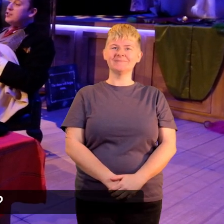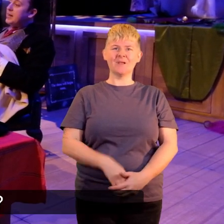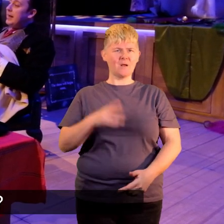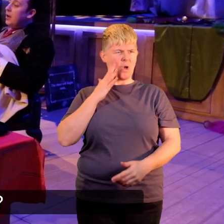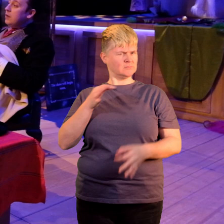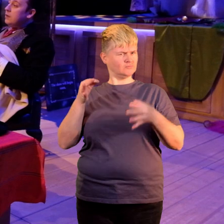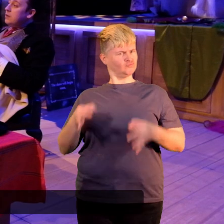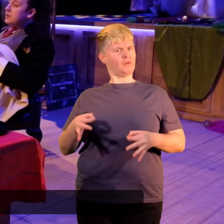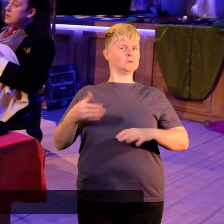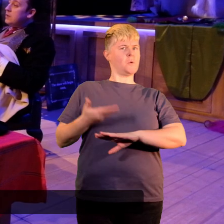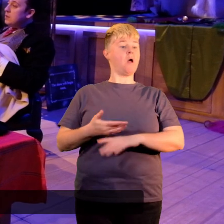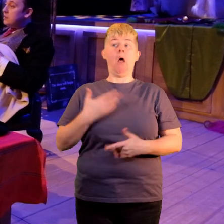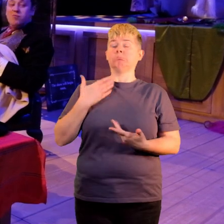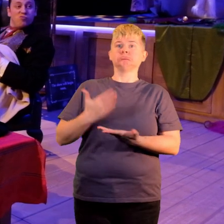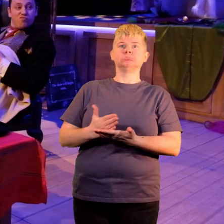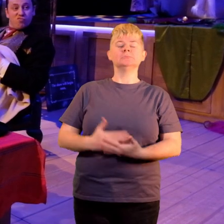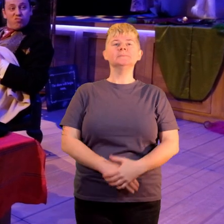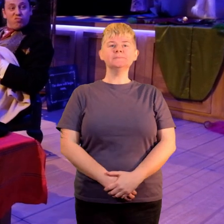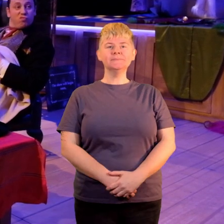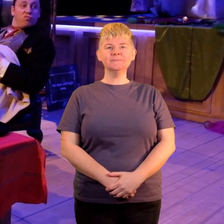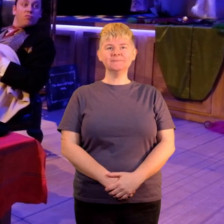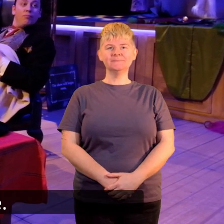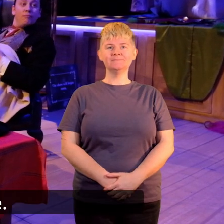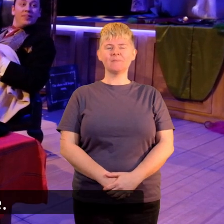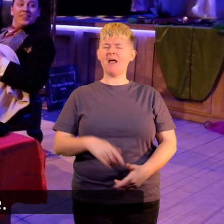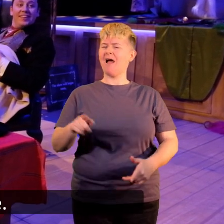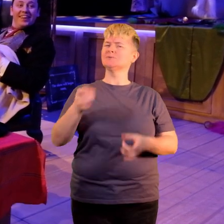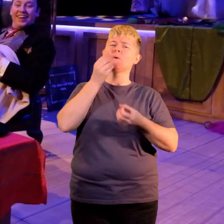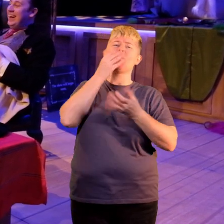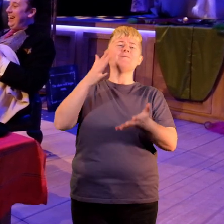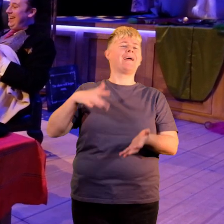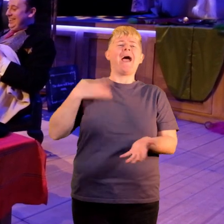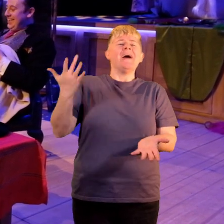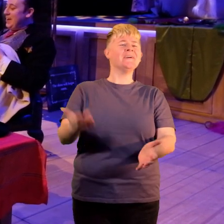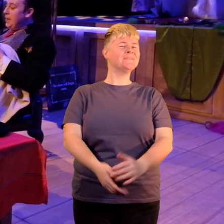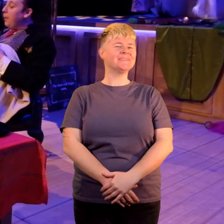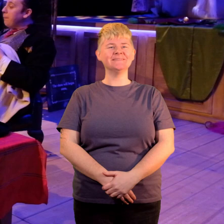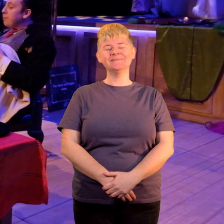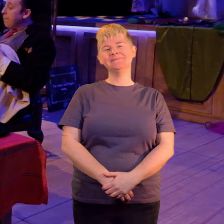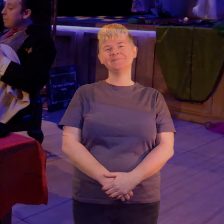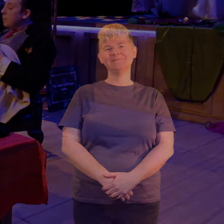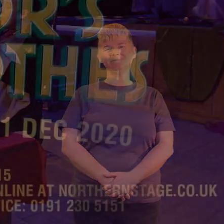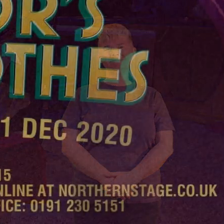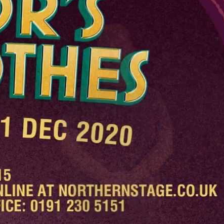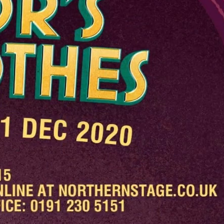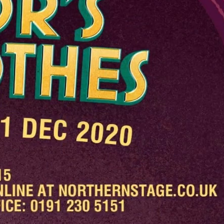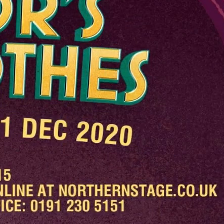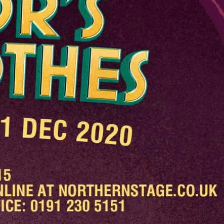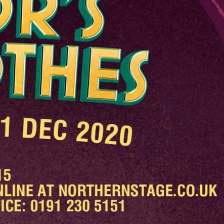When is Strictly on? I'm not sure. It is a wonderful life.